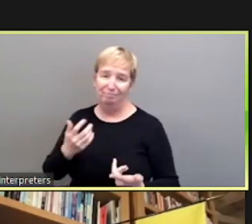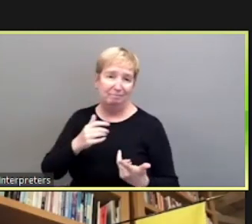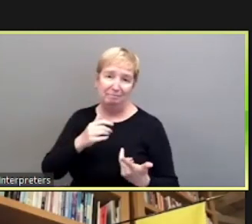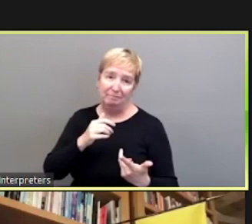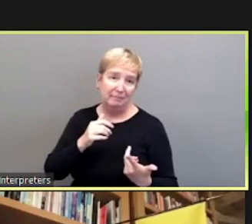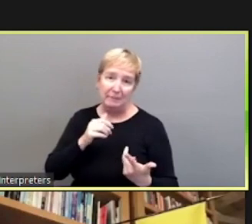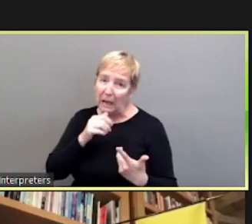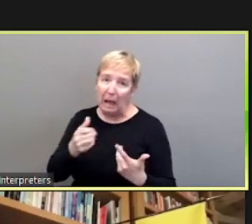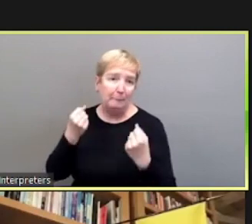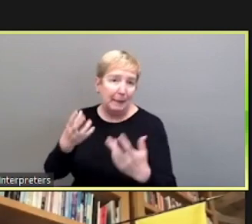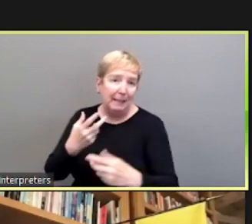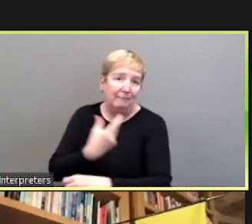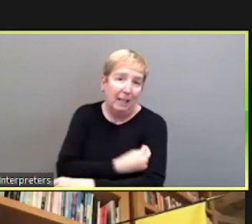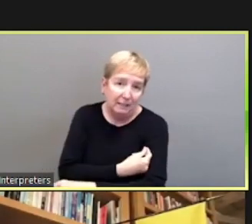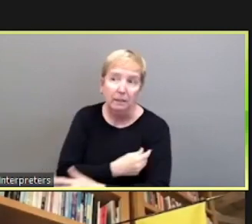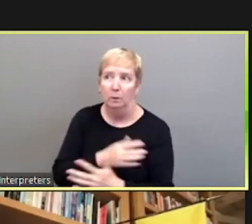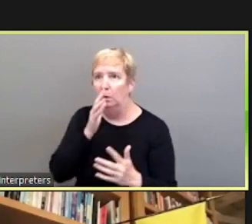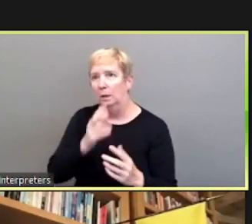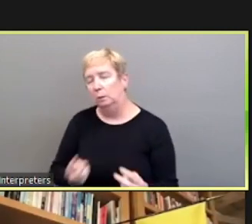to